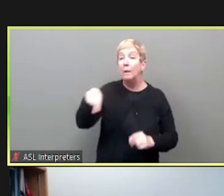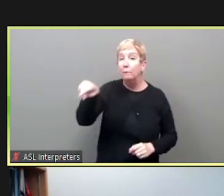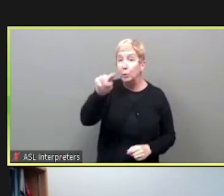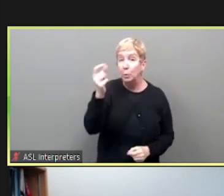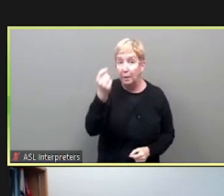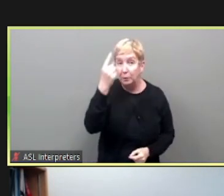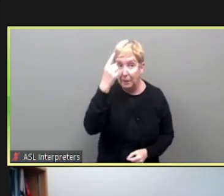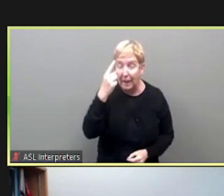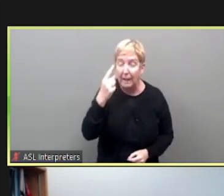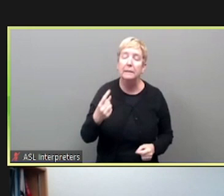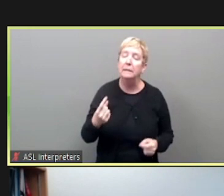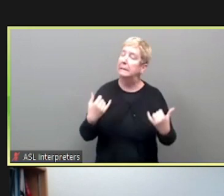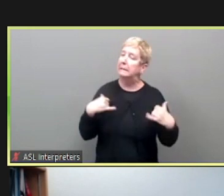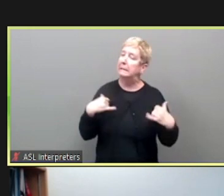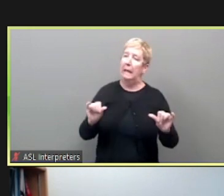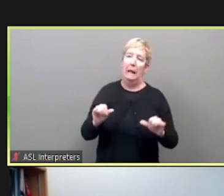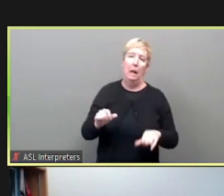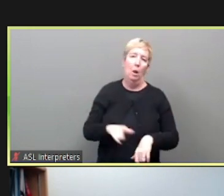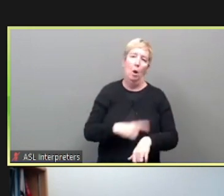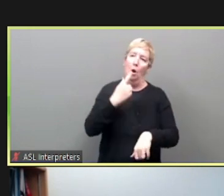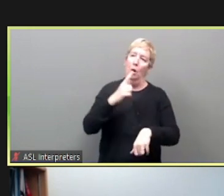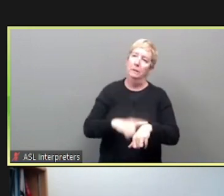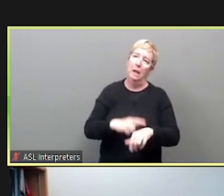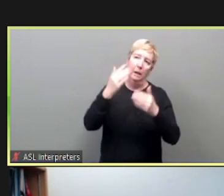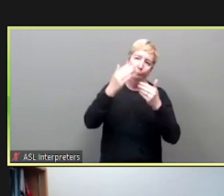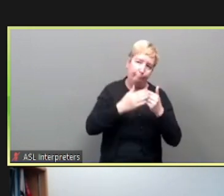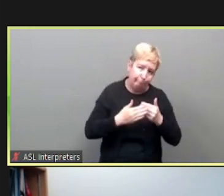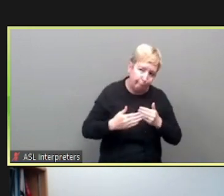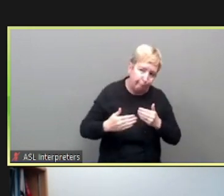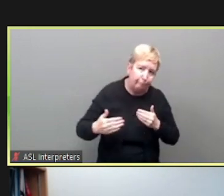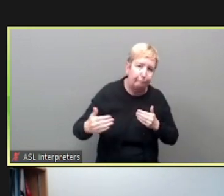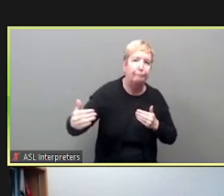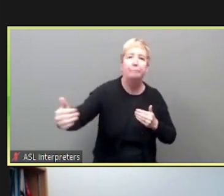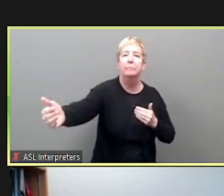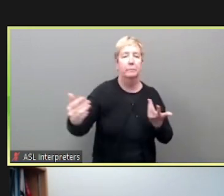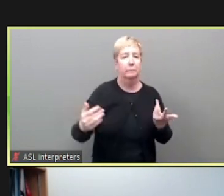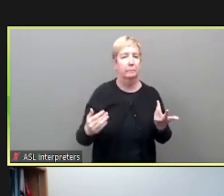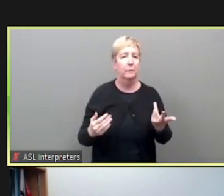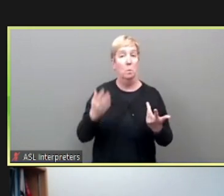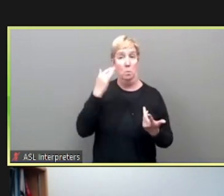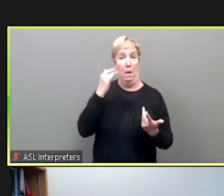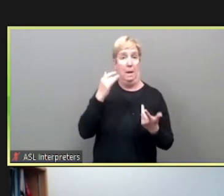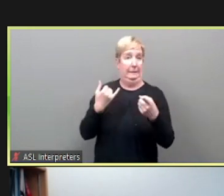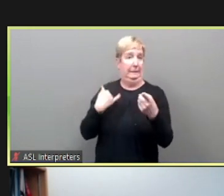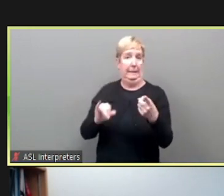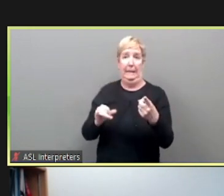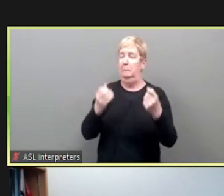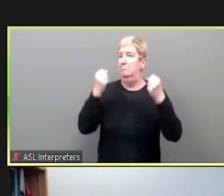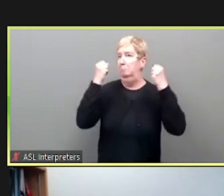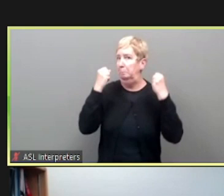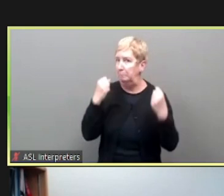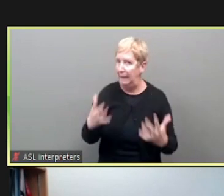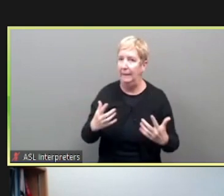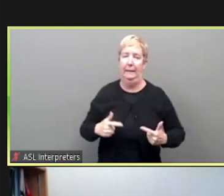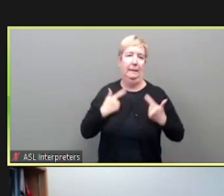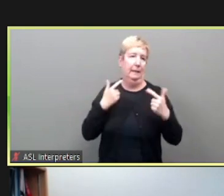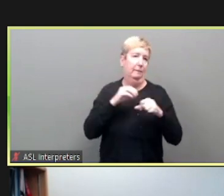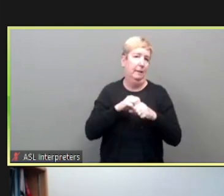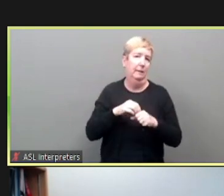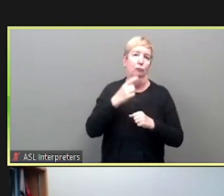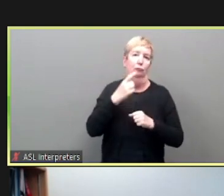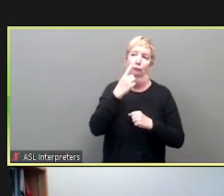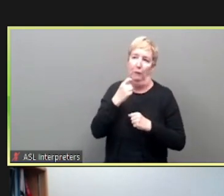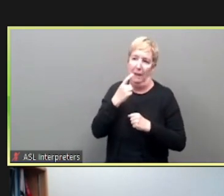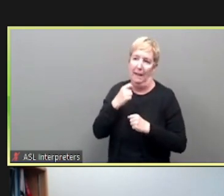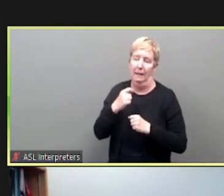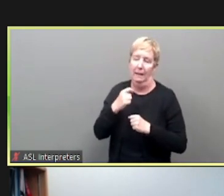have a long way to go, given that most of our state's population is still residing in counties with